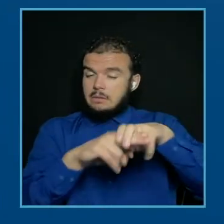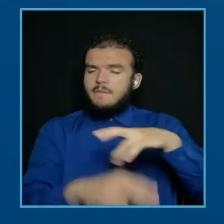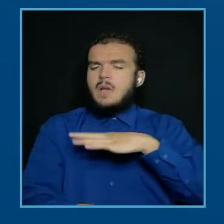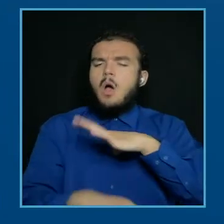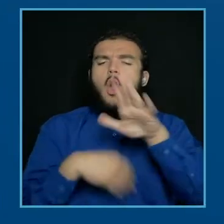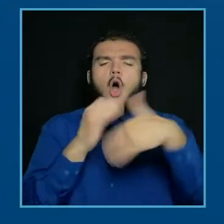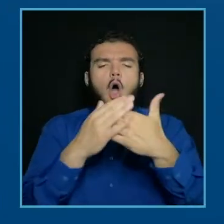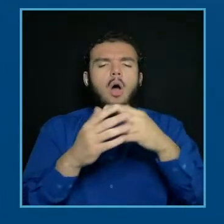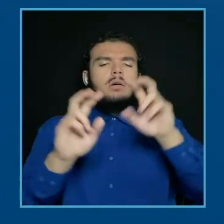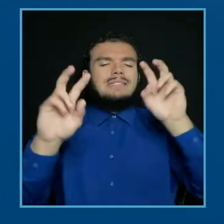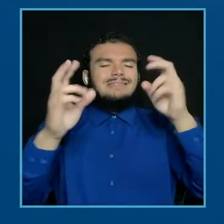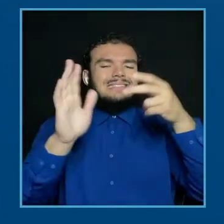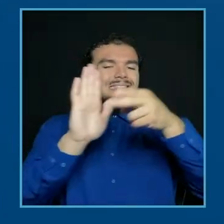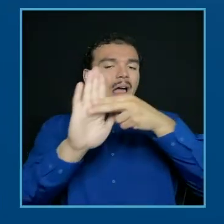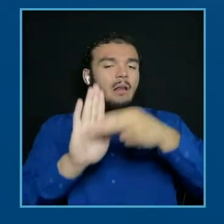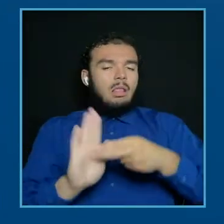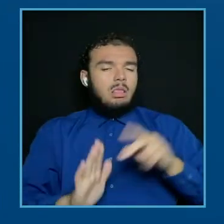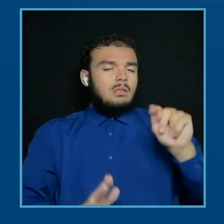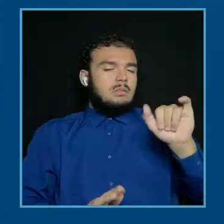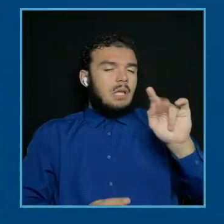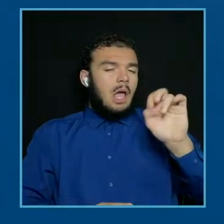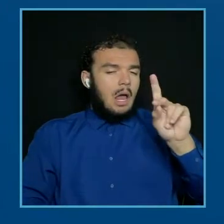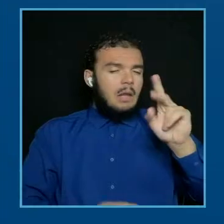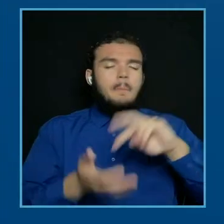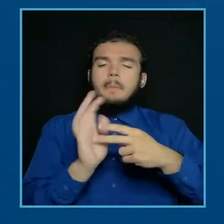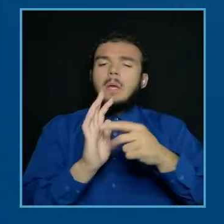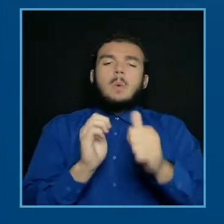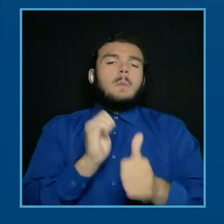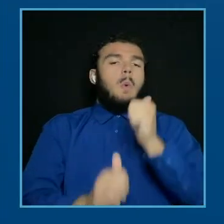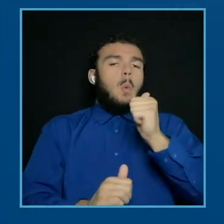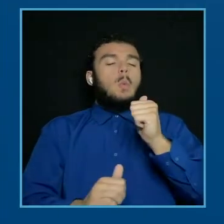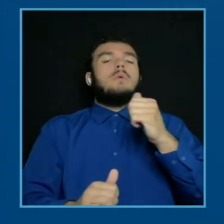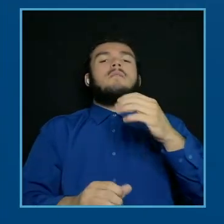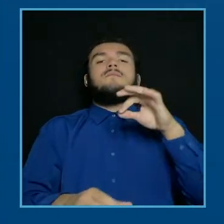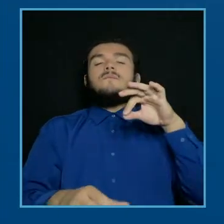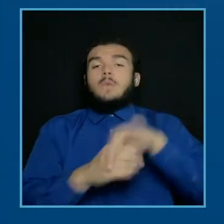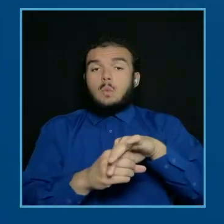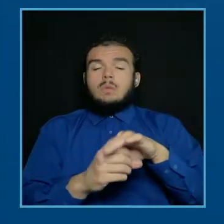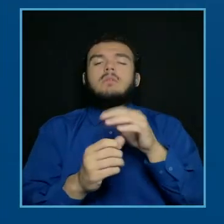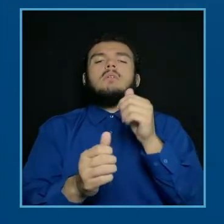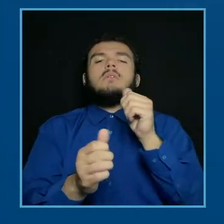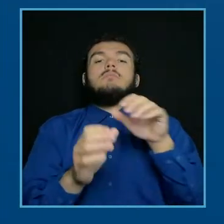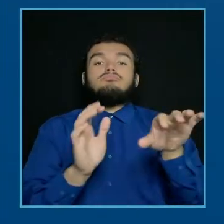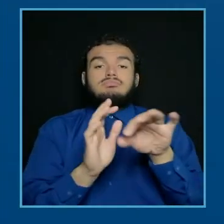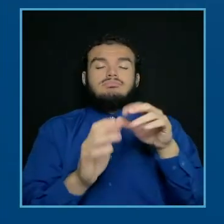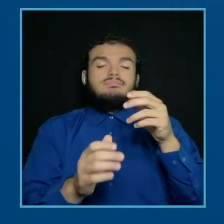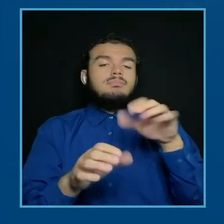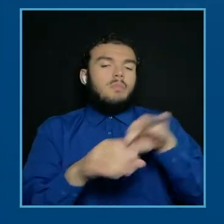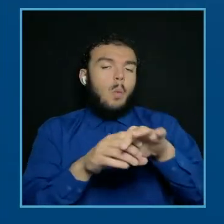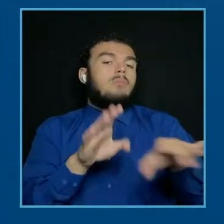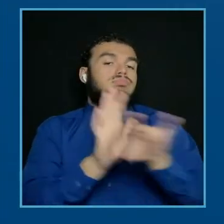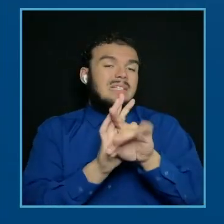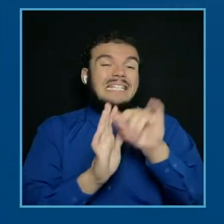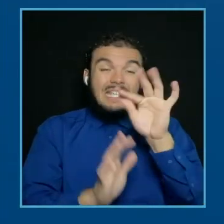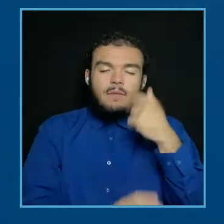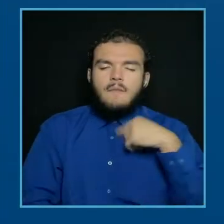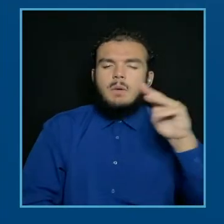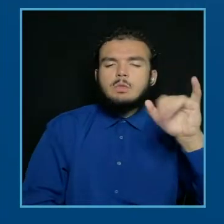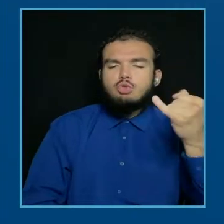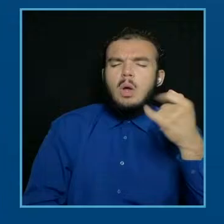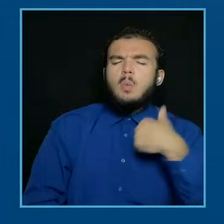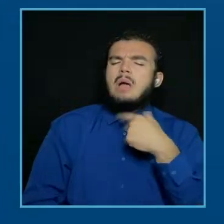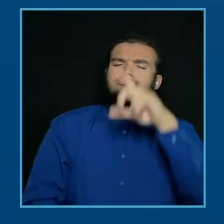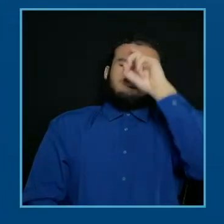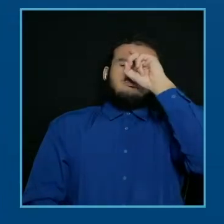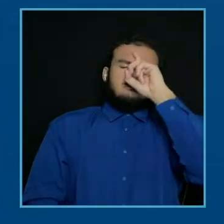titled, and those candidates who receive the most votes are elected, provided they have a majority. What jumped out at me about the third